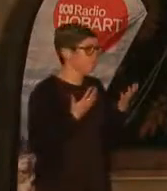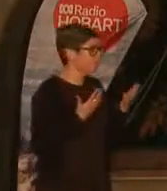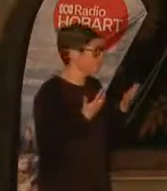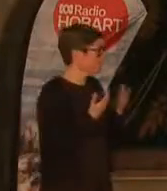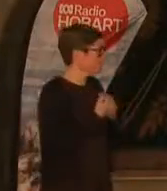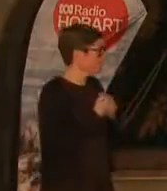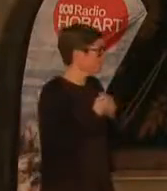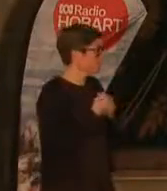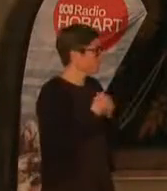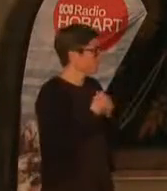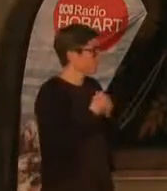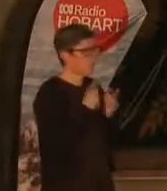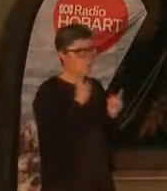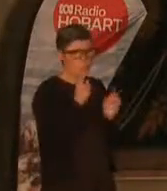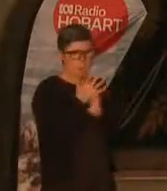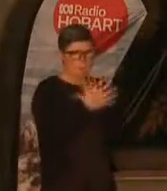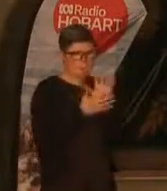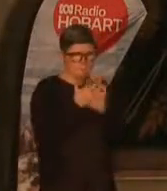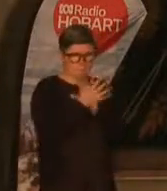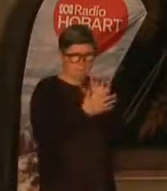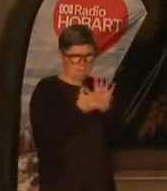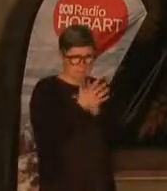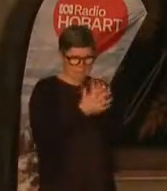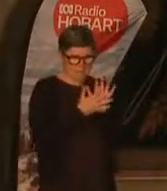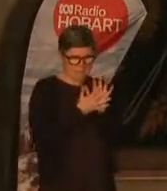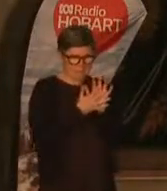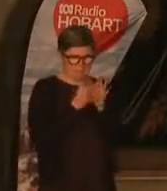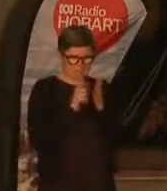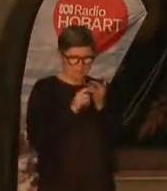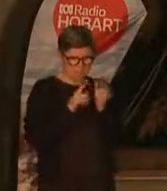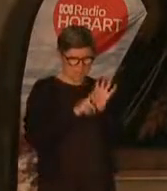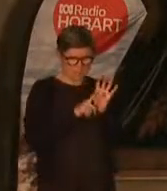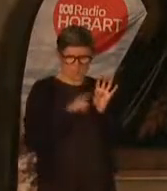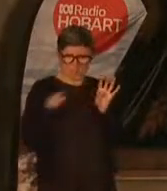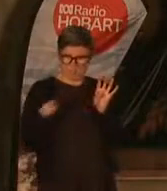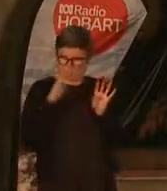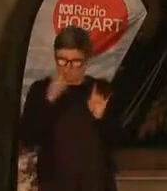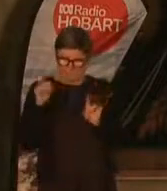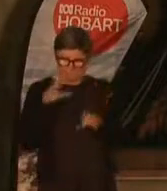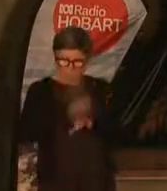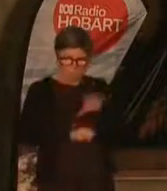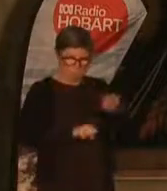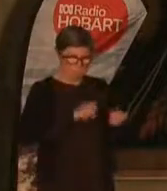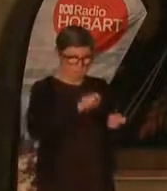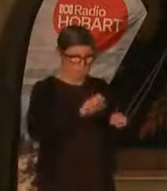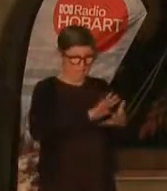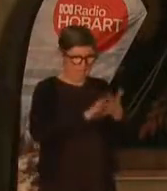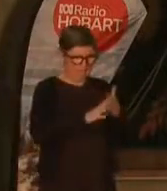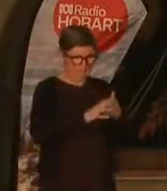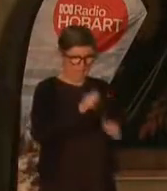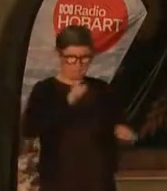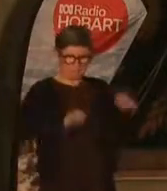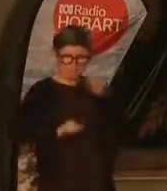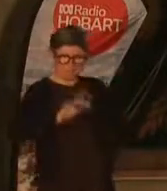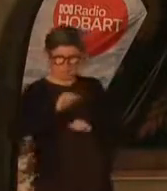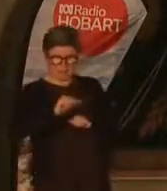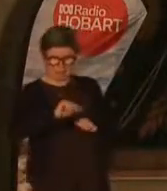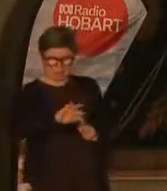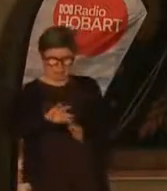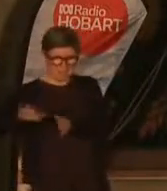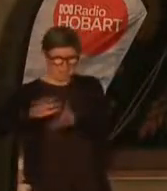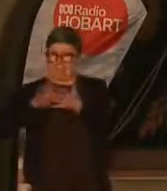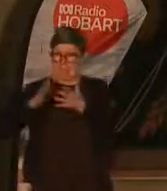but it, what does it mean, decolonising, taking the colony out of, taking the colonisation out of something? That's not something that actually benefits us. What